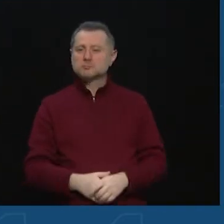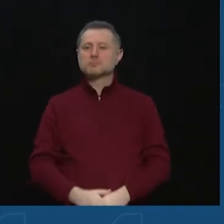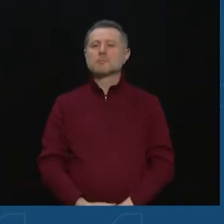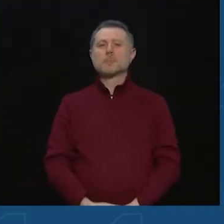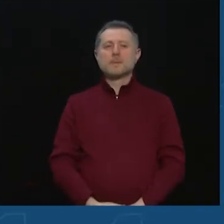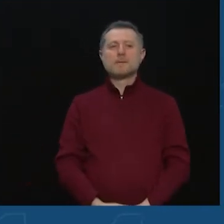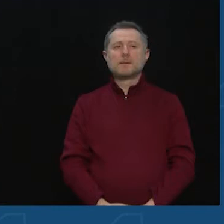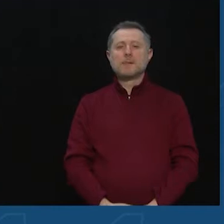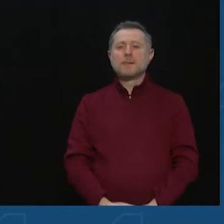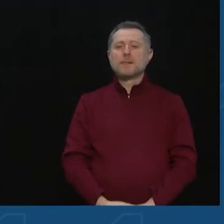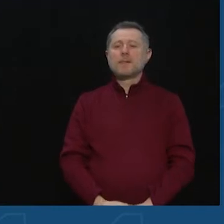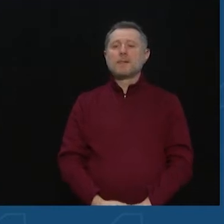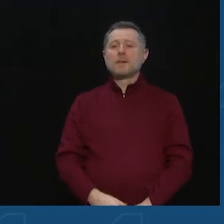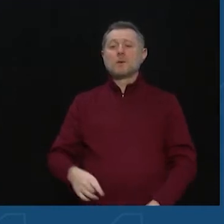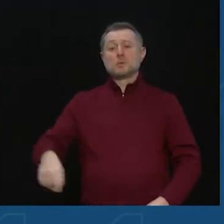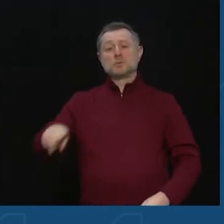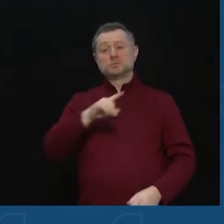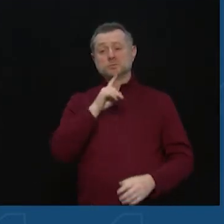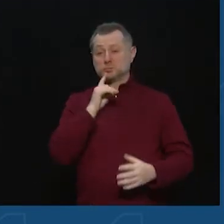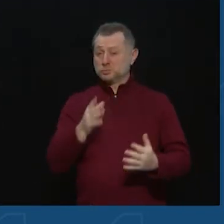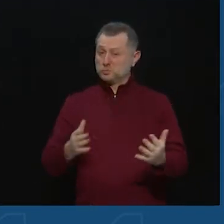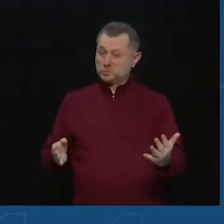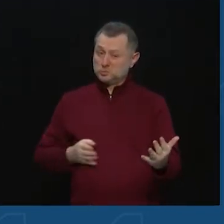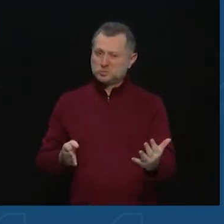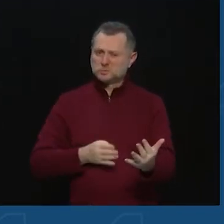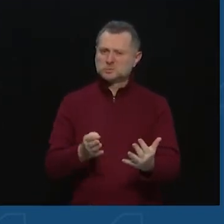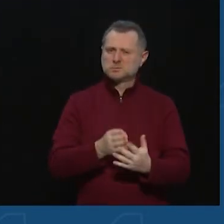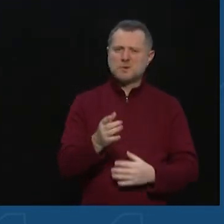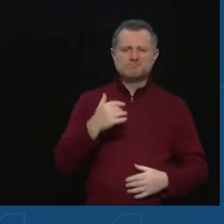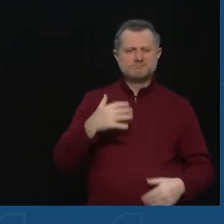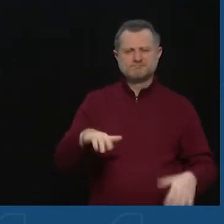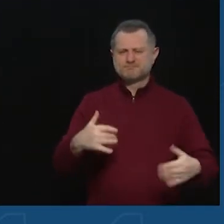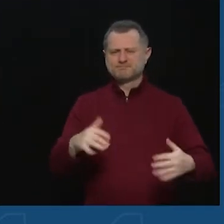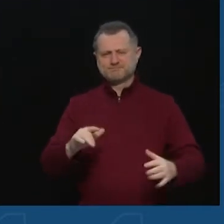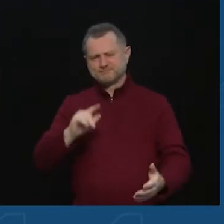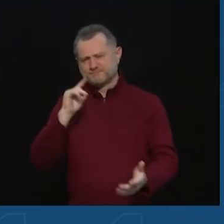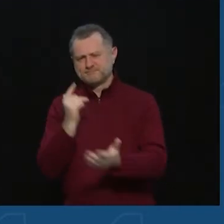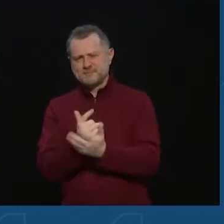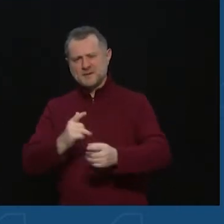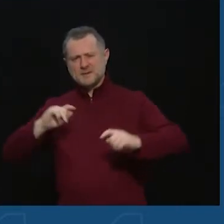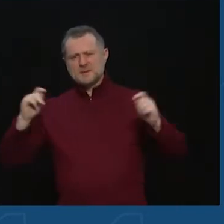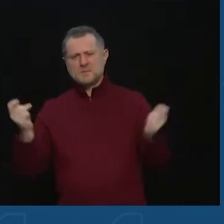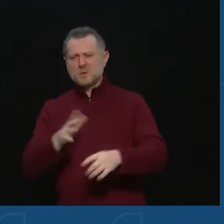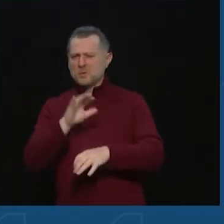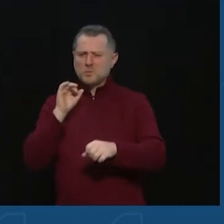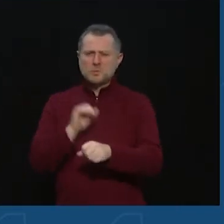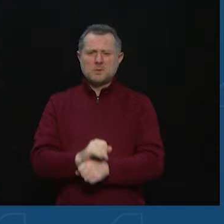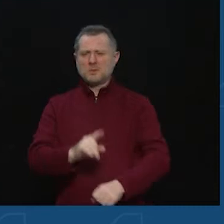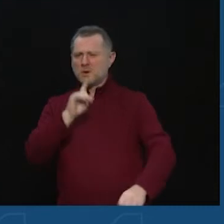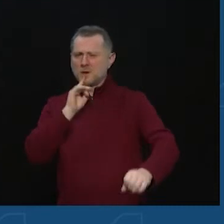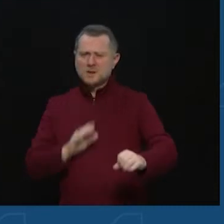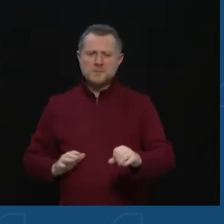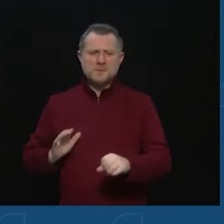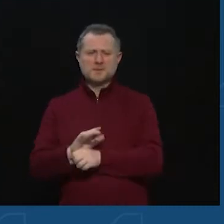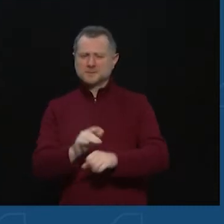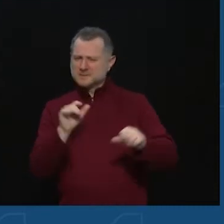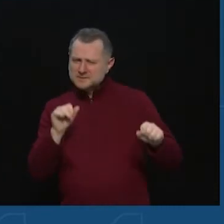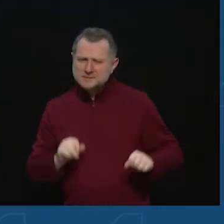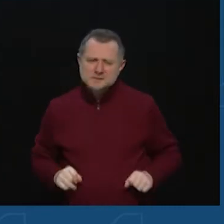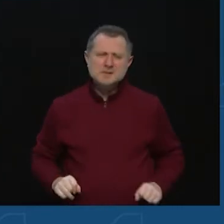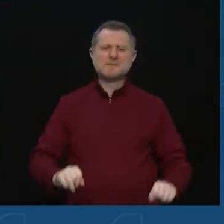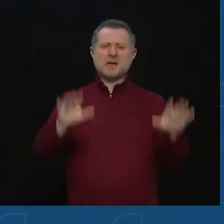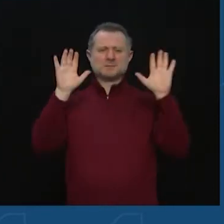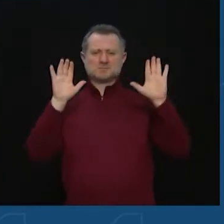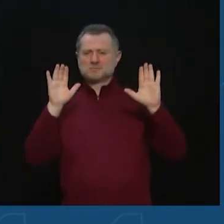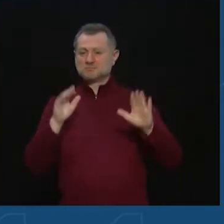yes, is a tremendous graduation, a celebration of your work and commitment and sacrifice. But more importantly than today,